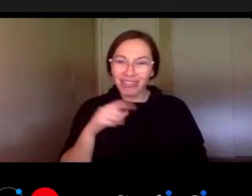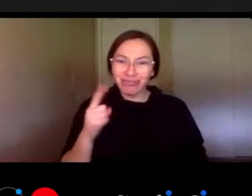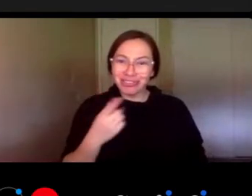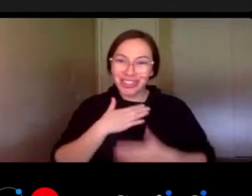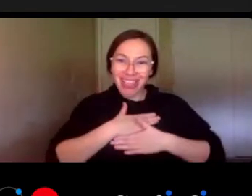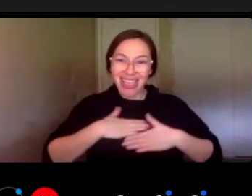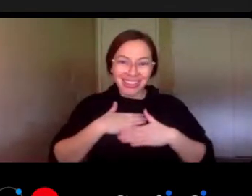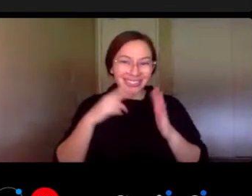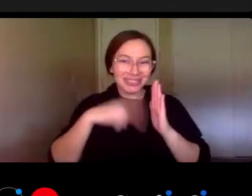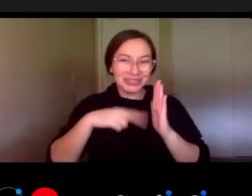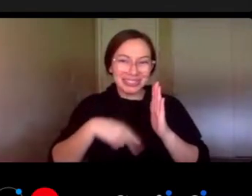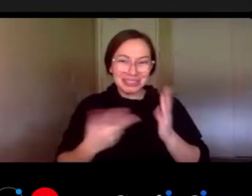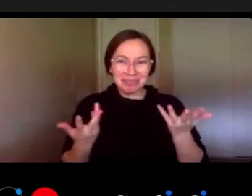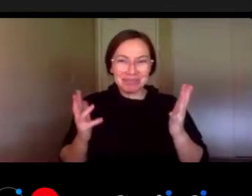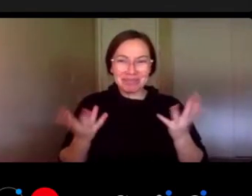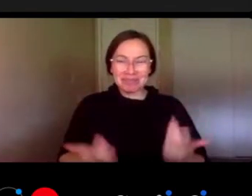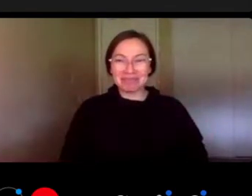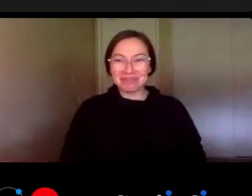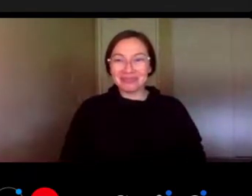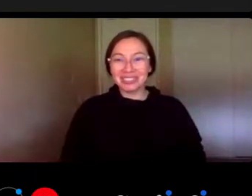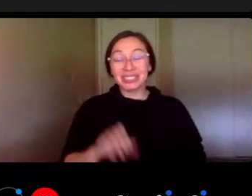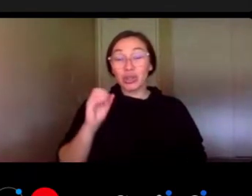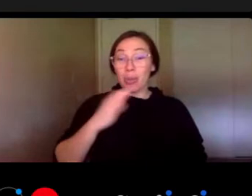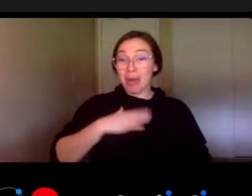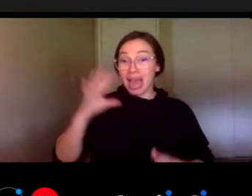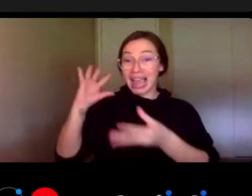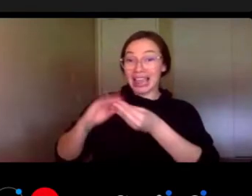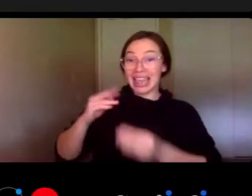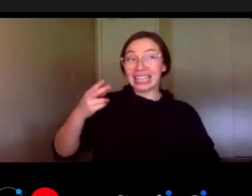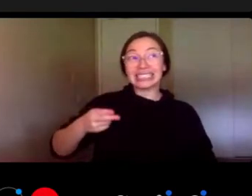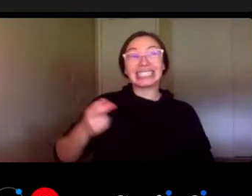read. And so my legacy is,